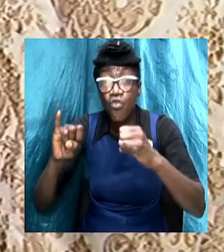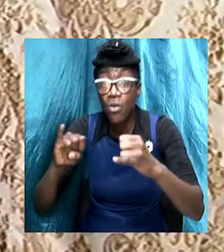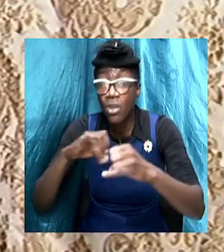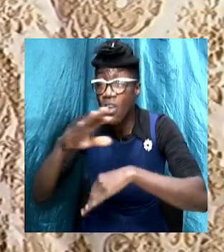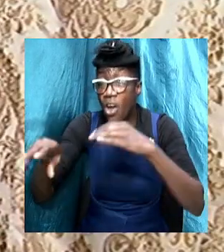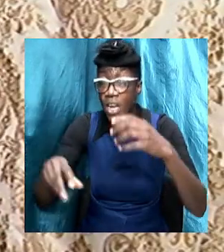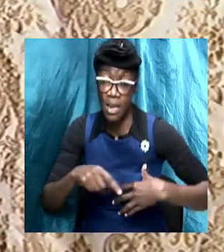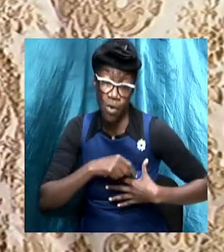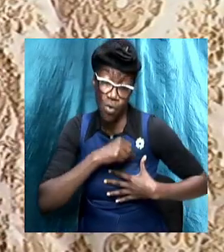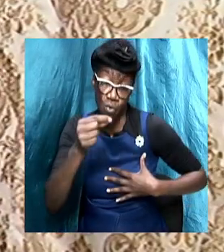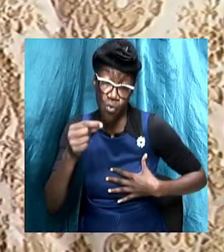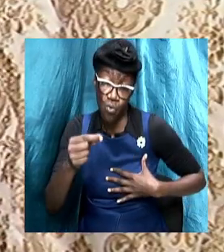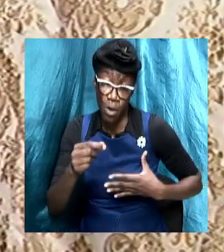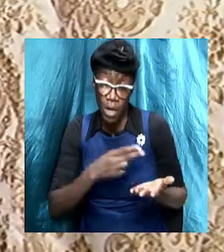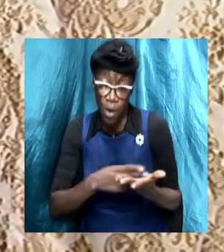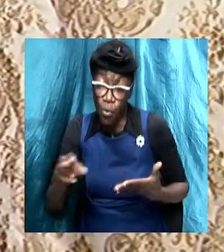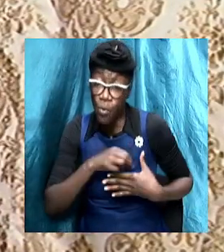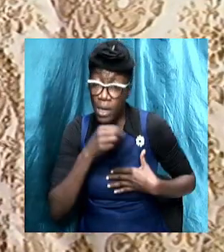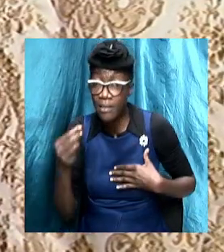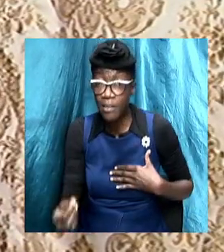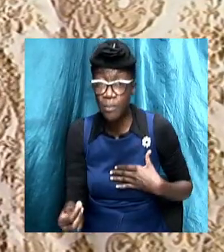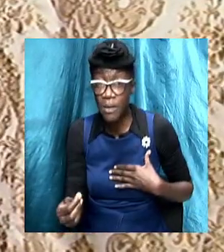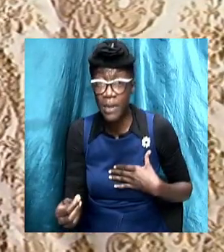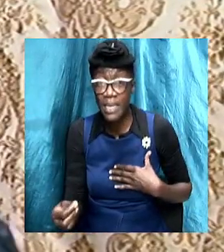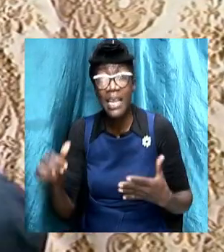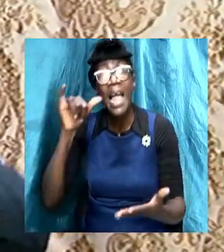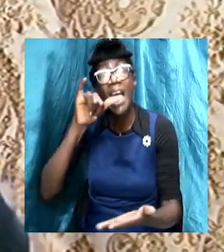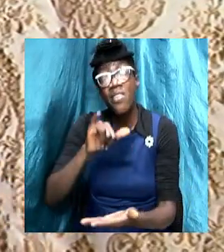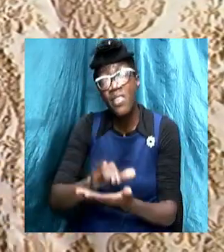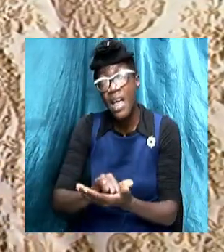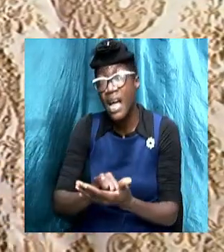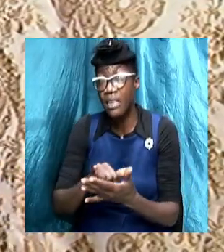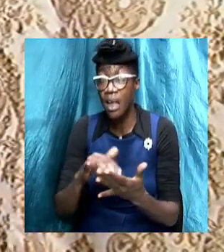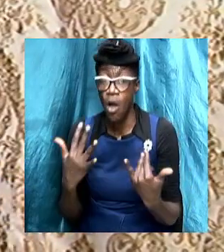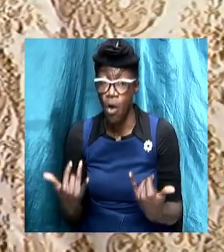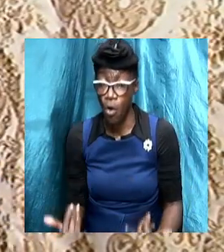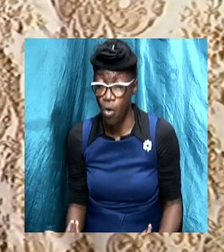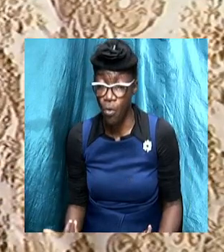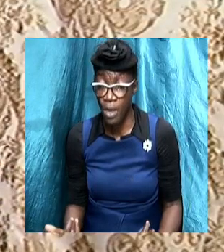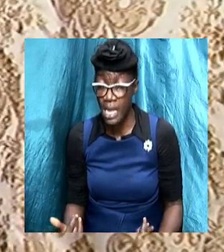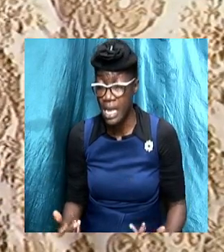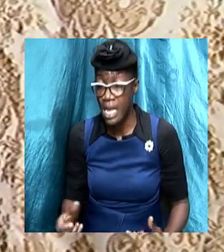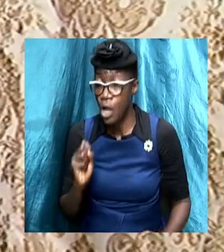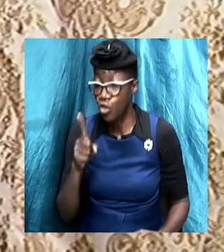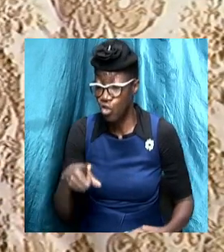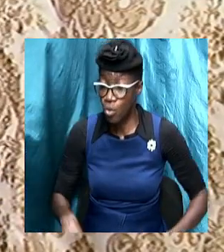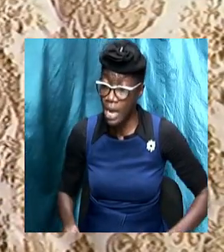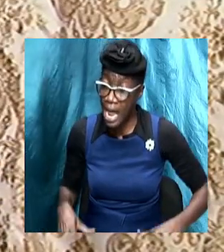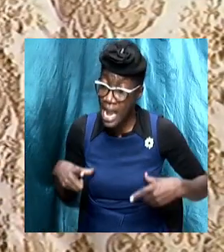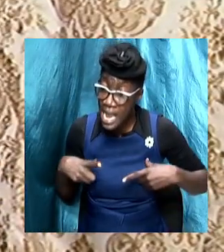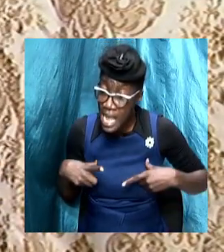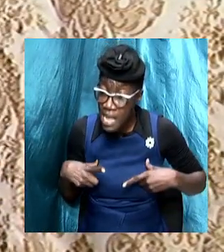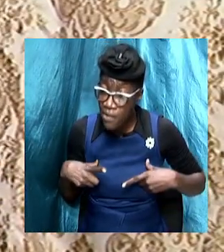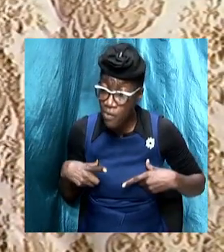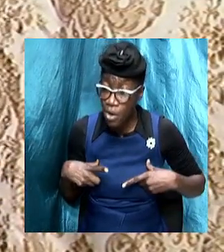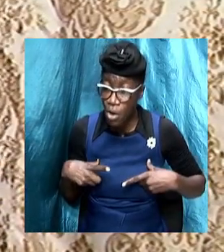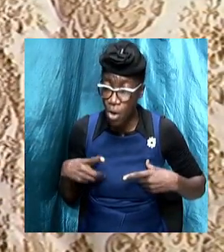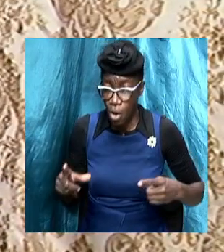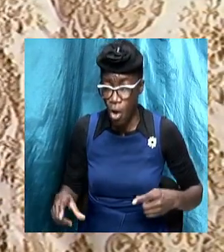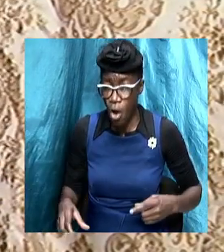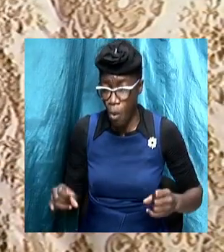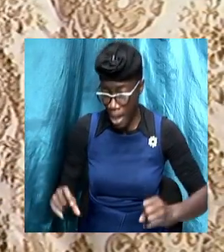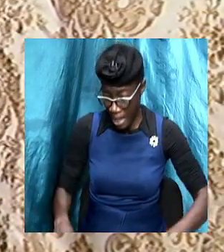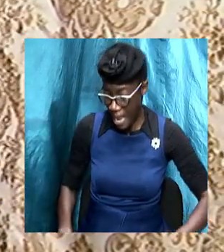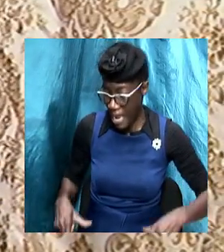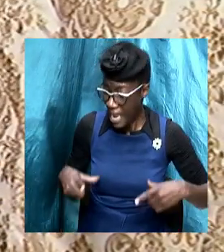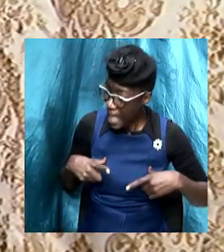inspiration of the Holy Ghost that how we should live as saints, our manner of lifestyle, the type of